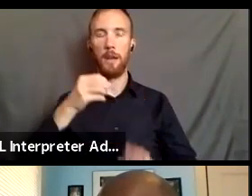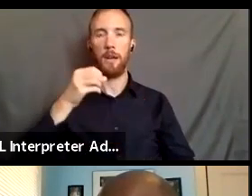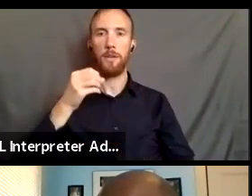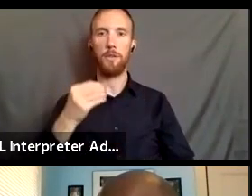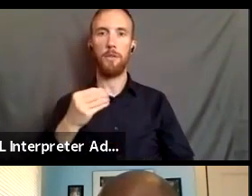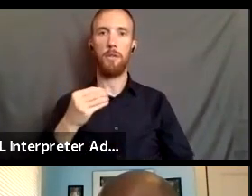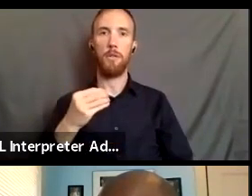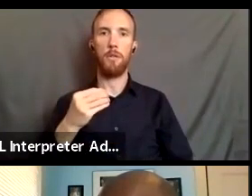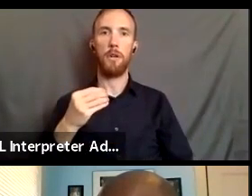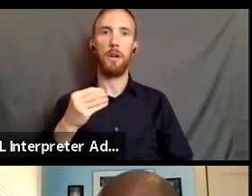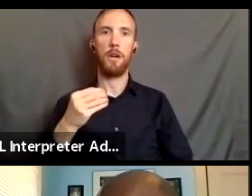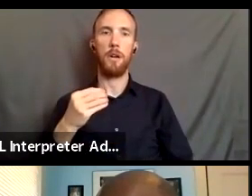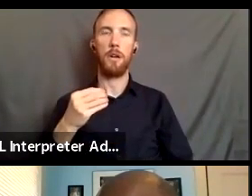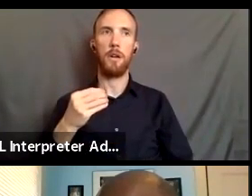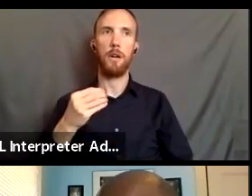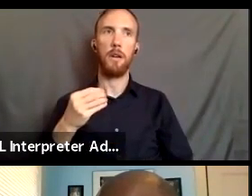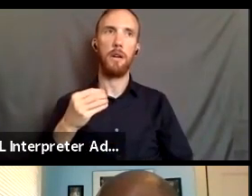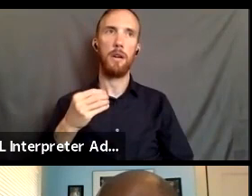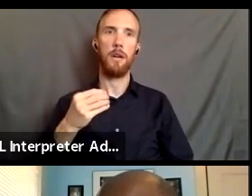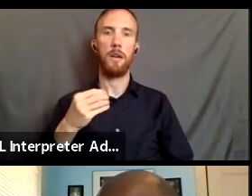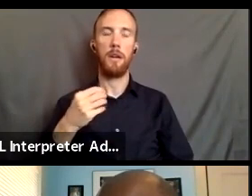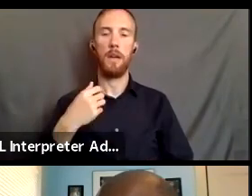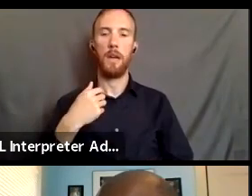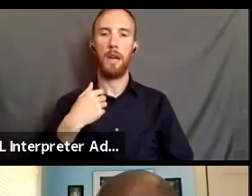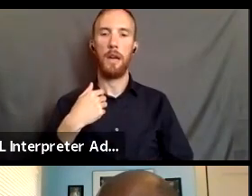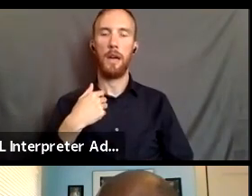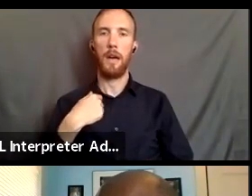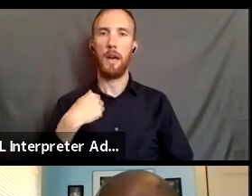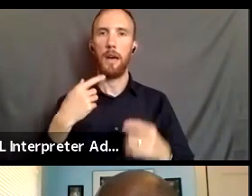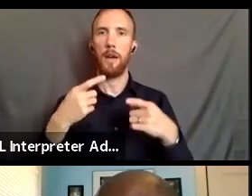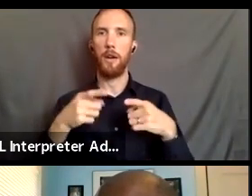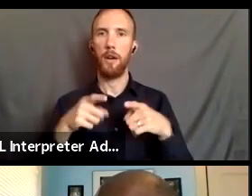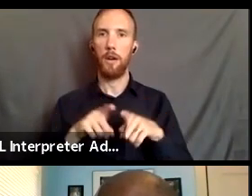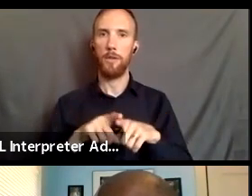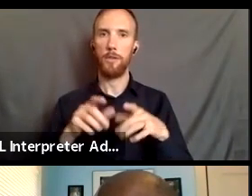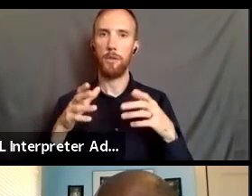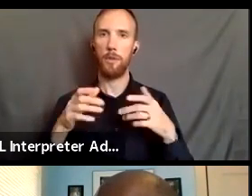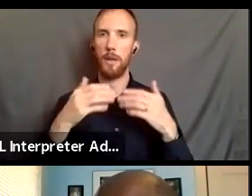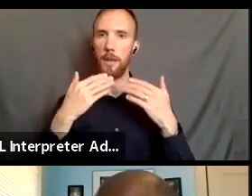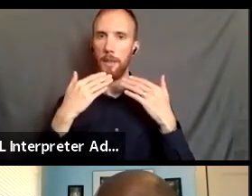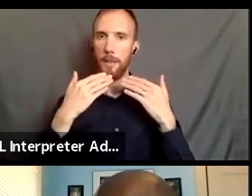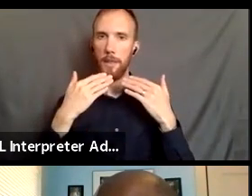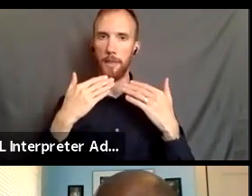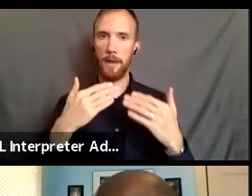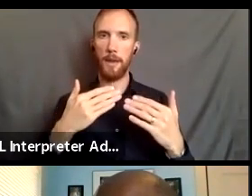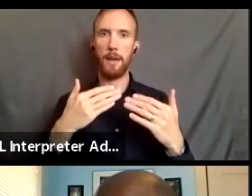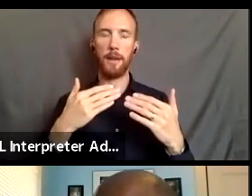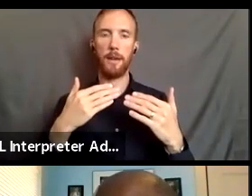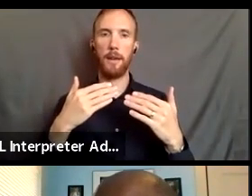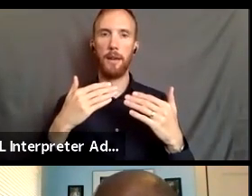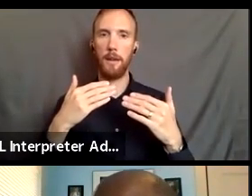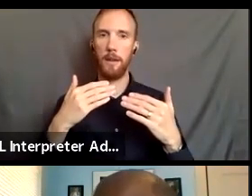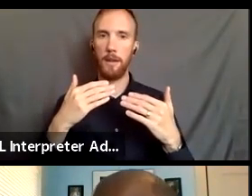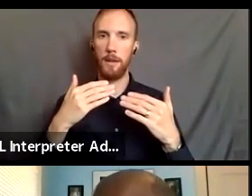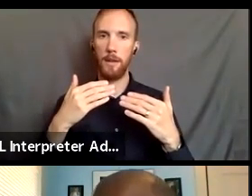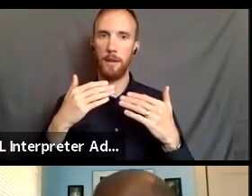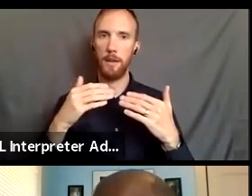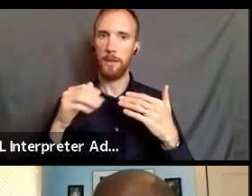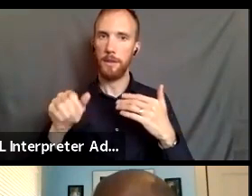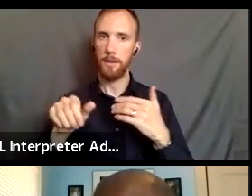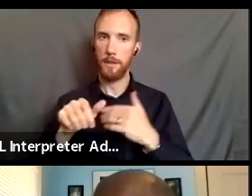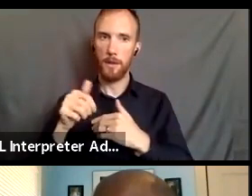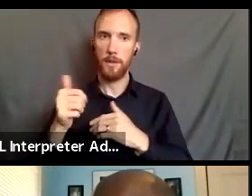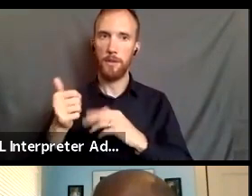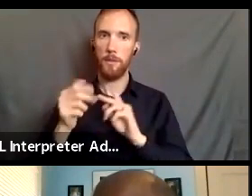also want to call um you thank president reveluy for all his efforts on a resolution that we're going to